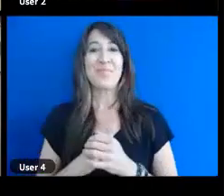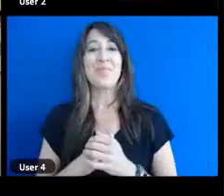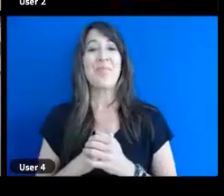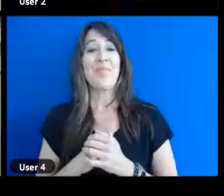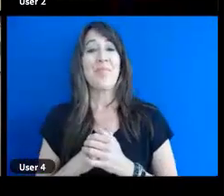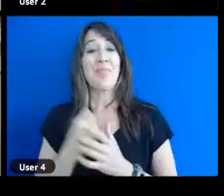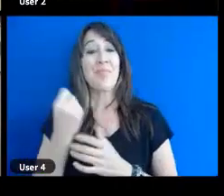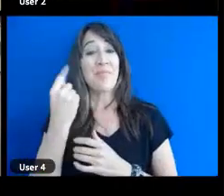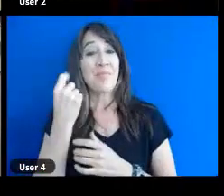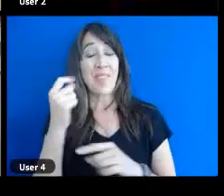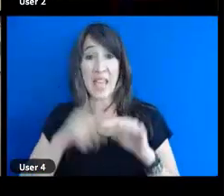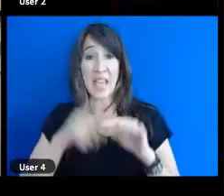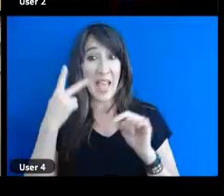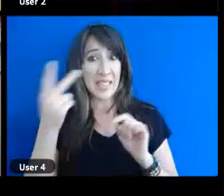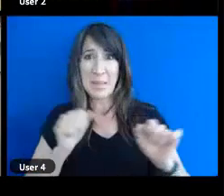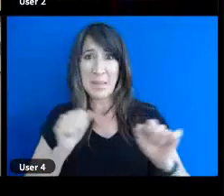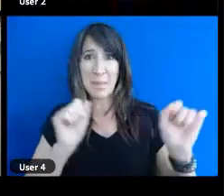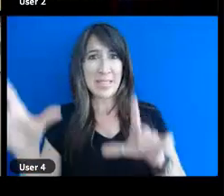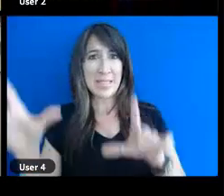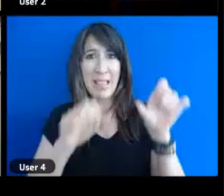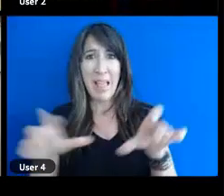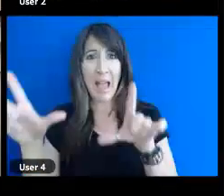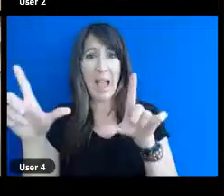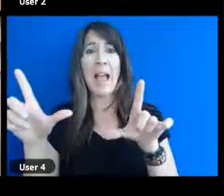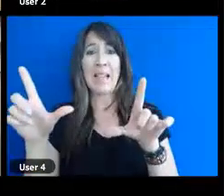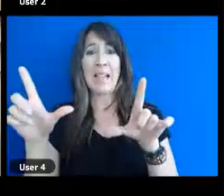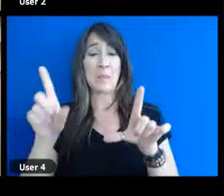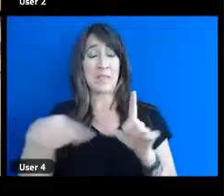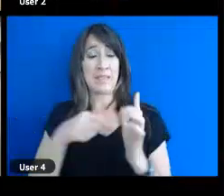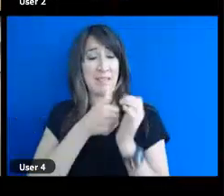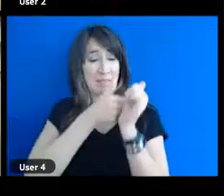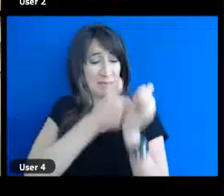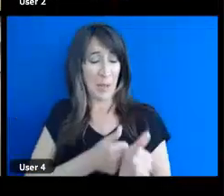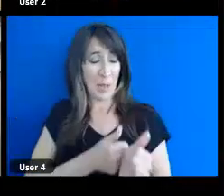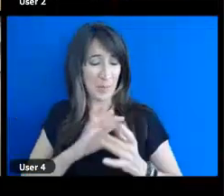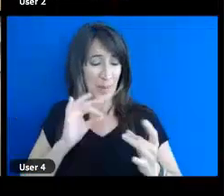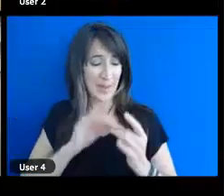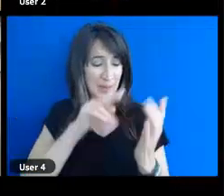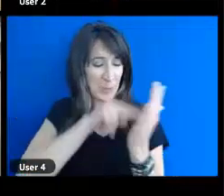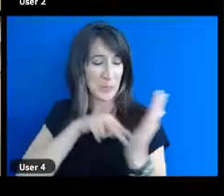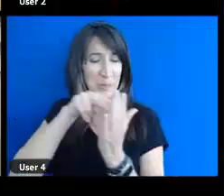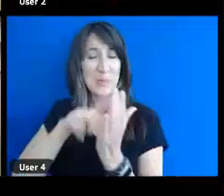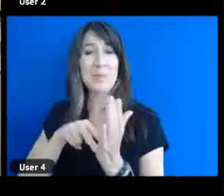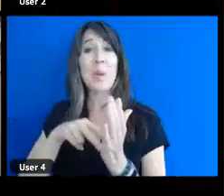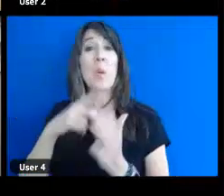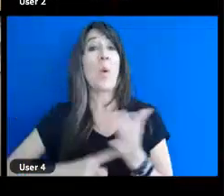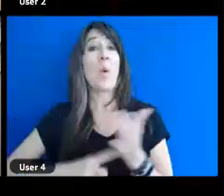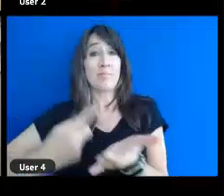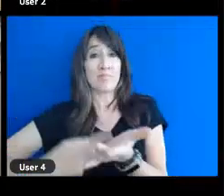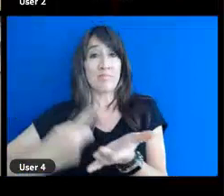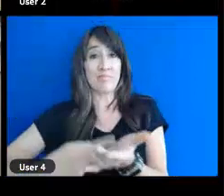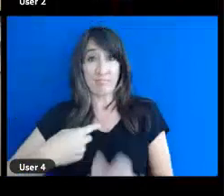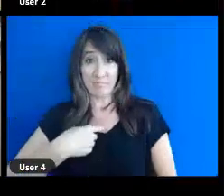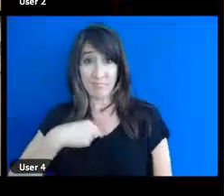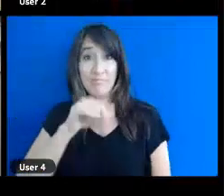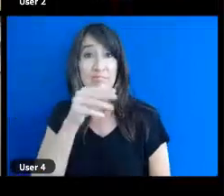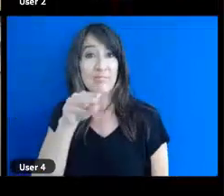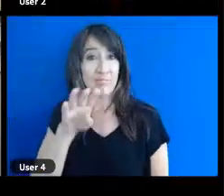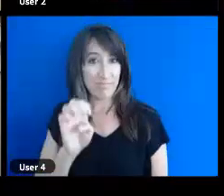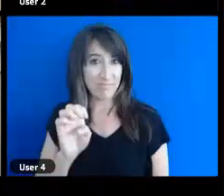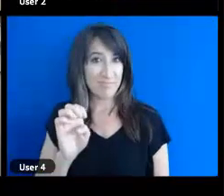Yeah, so for some reason I can no longer see my slide deck, so I'm just going to go with my notes of what we're going to talk about